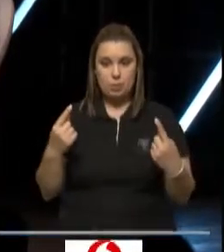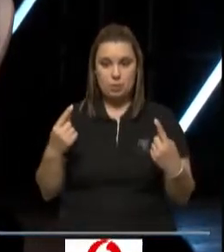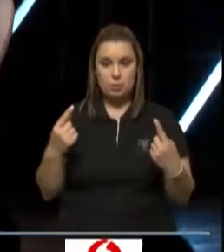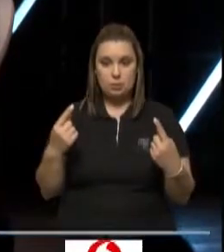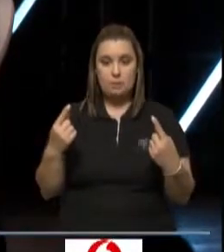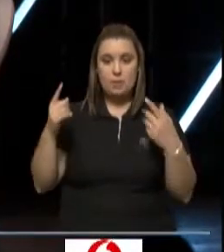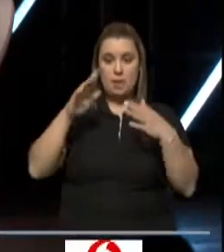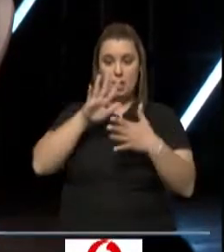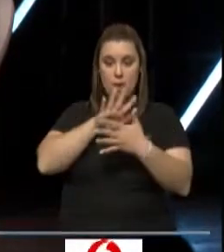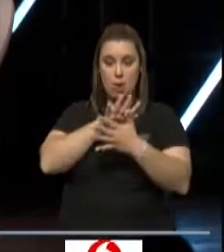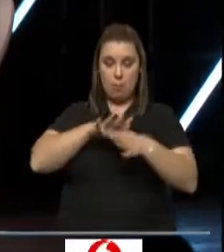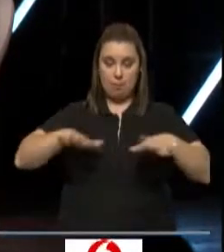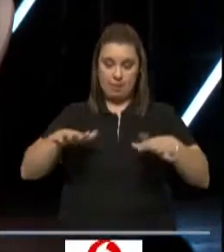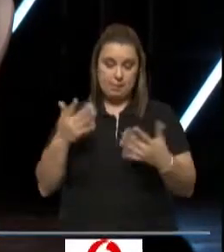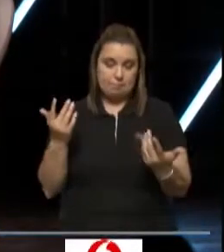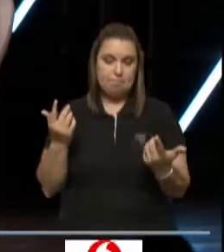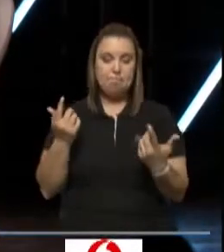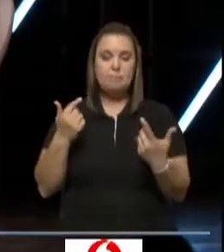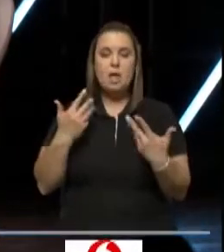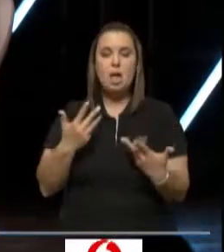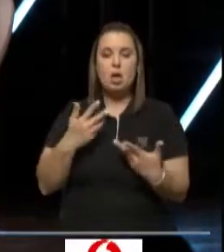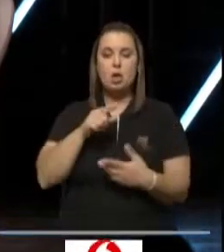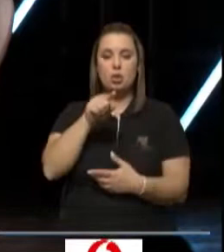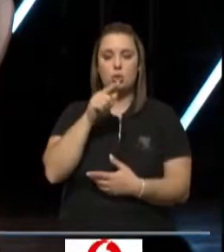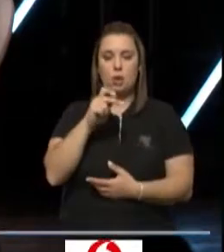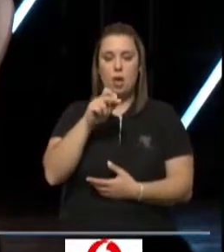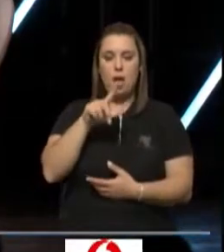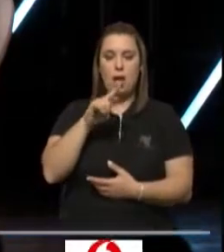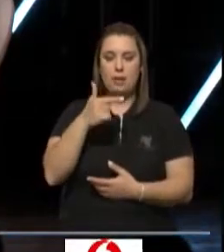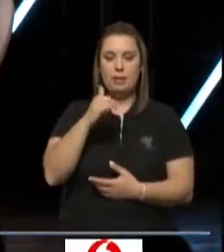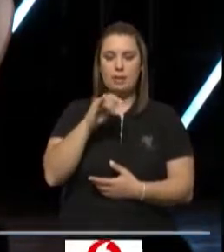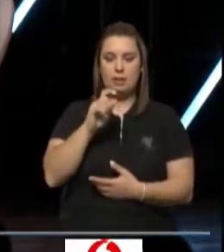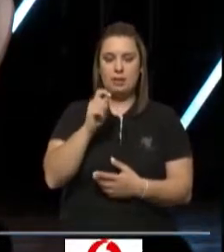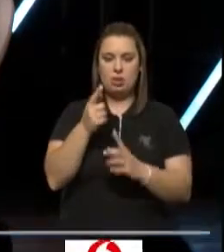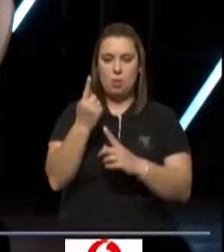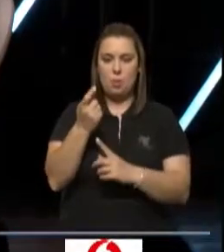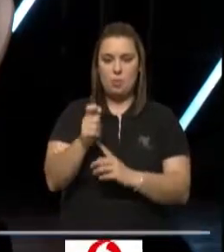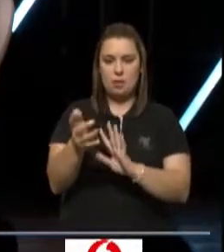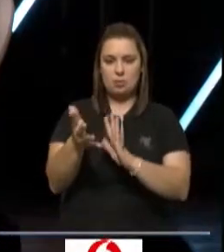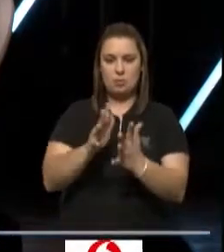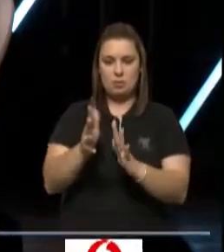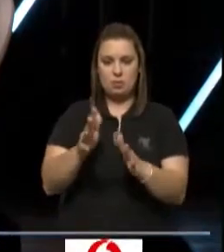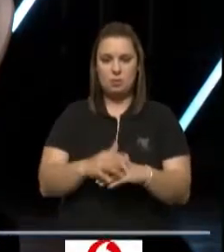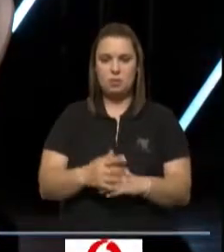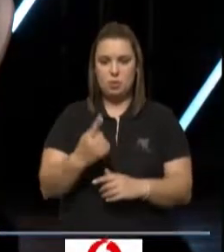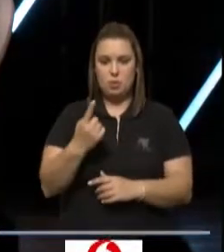public in a panel. And so you've been